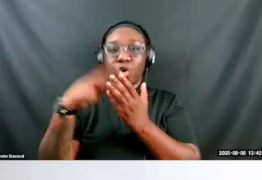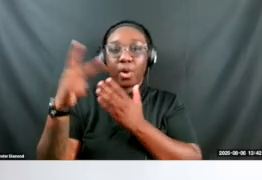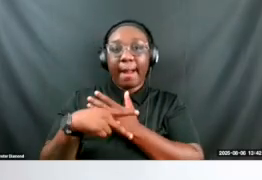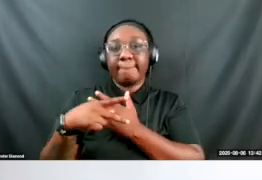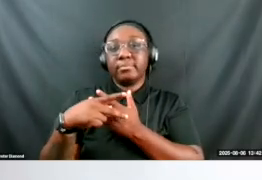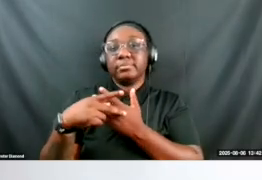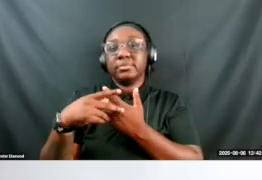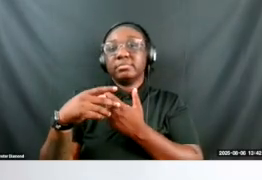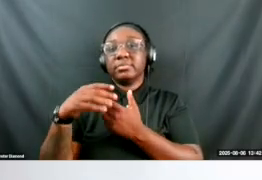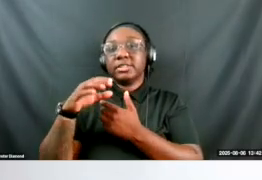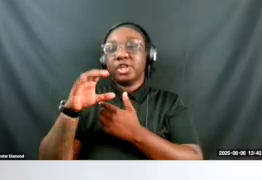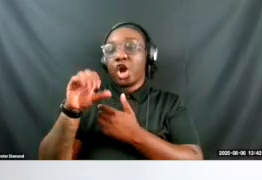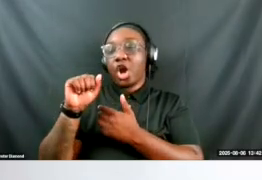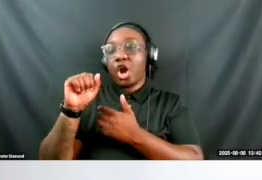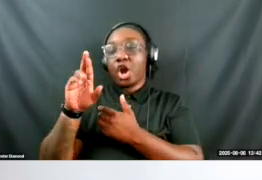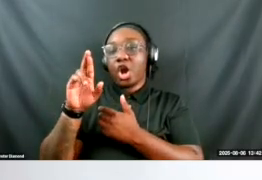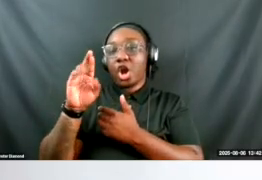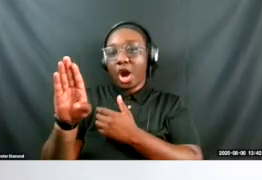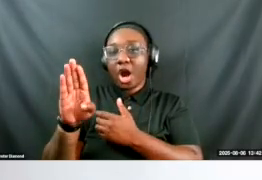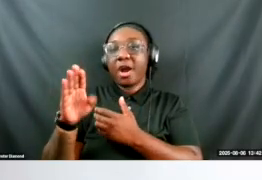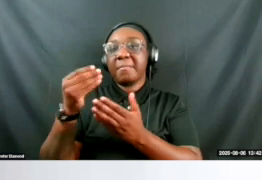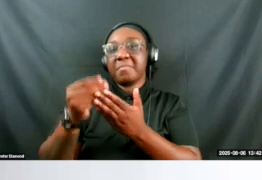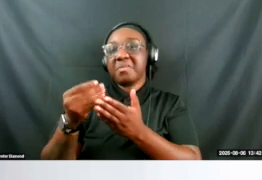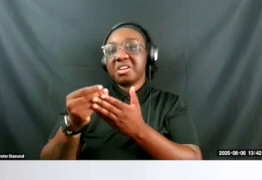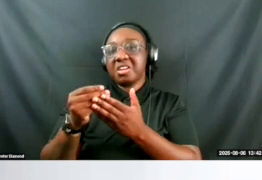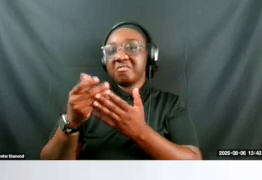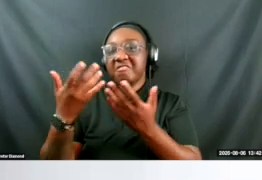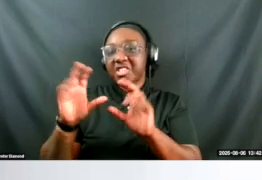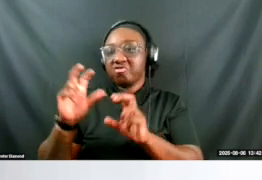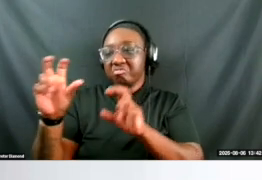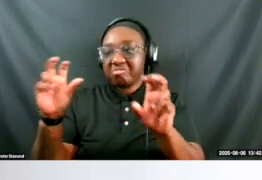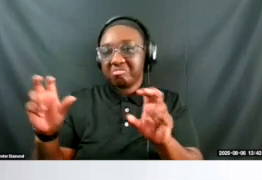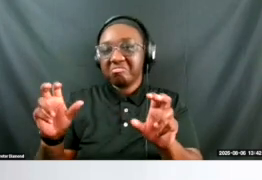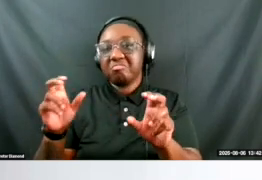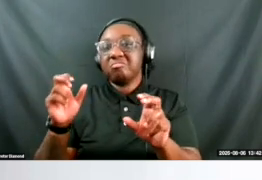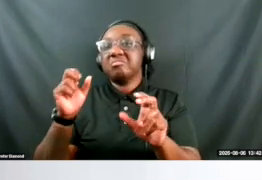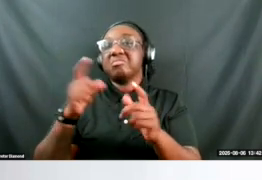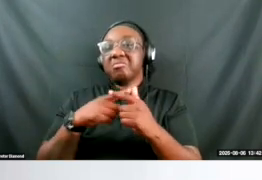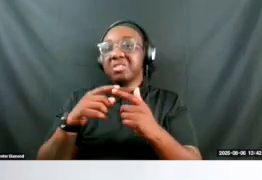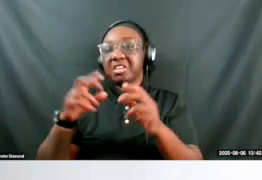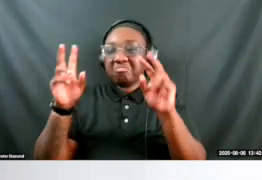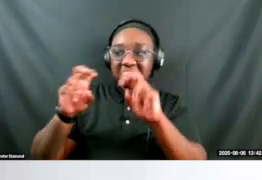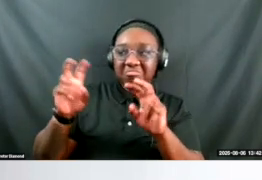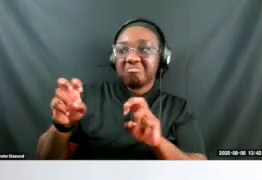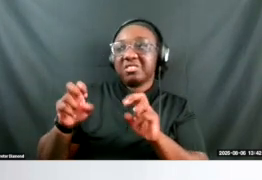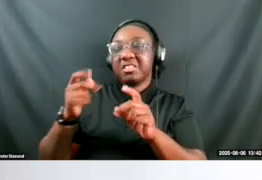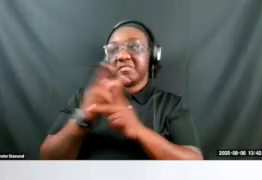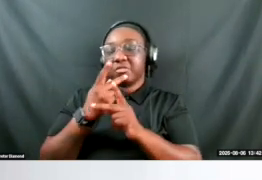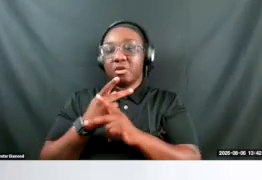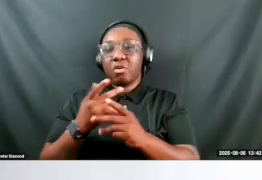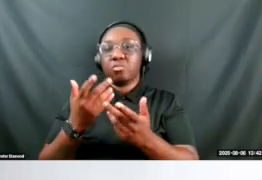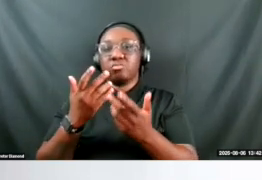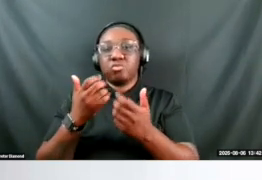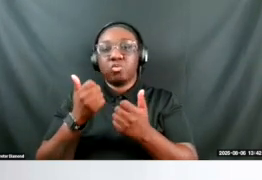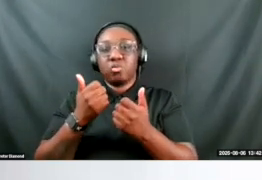updates on agree upon dates on a regular basis. This process would allow staff to be more responsive to